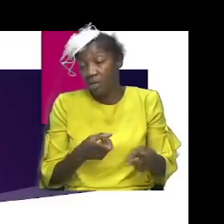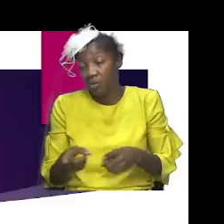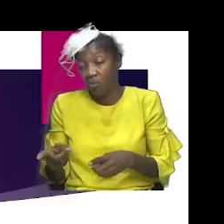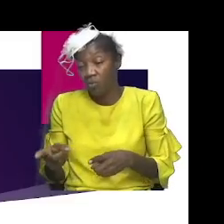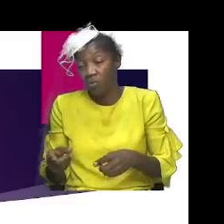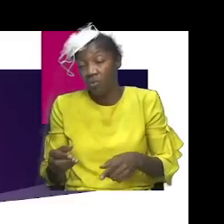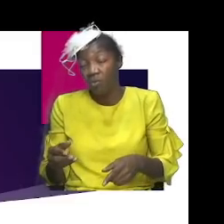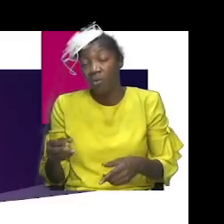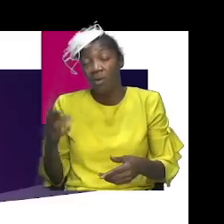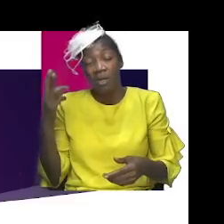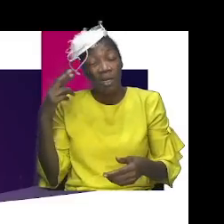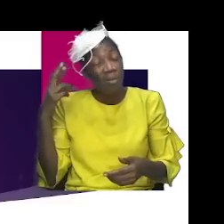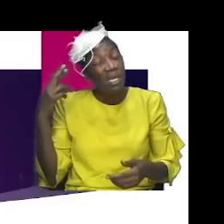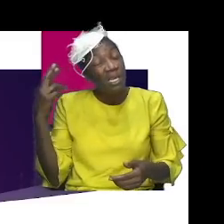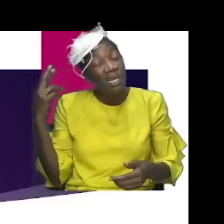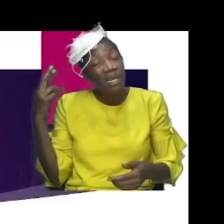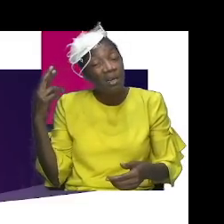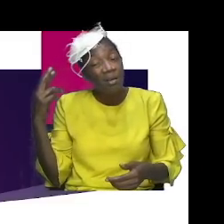science, all of us